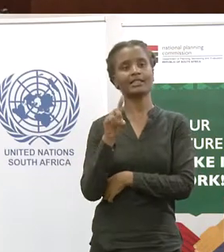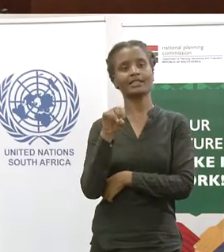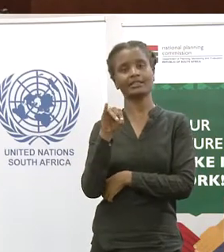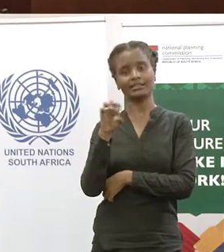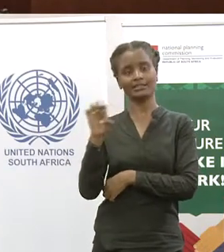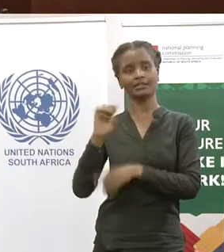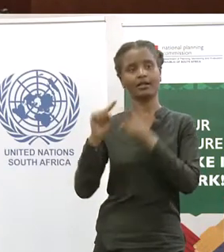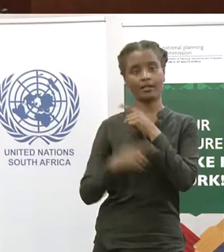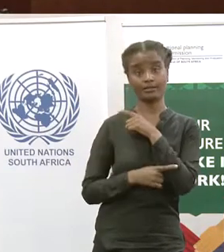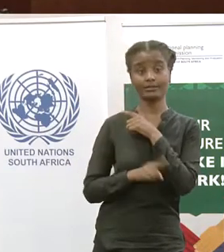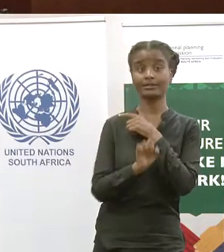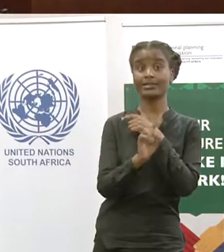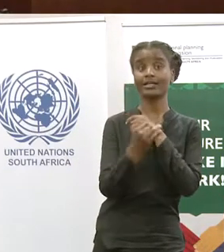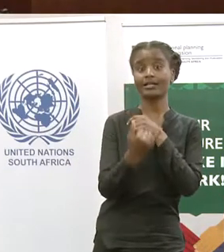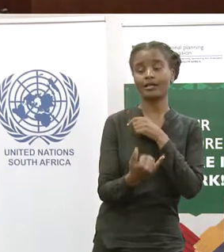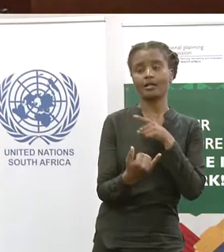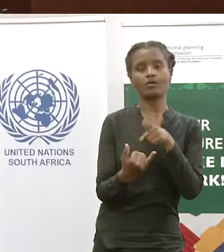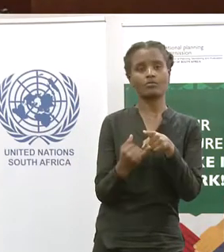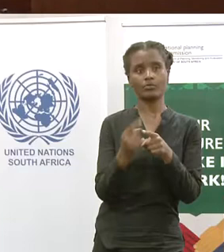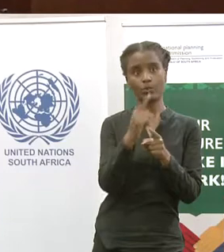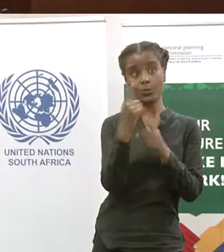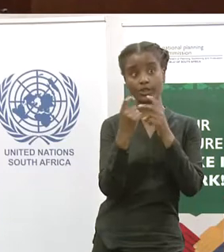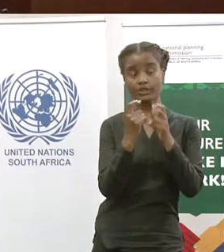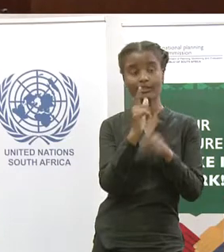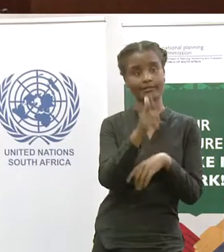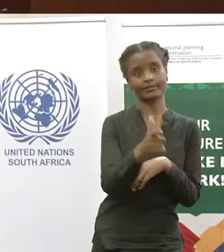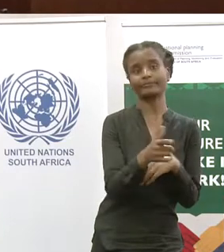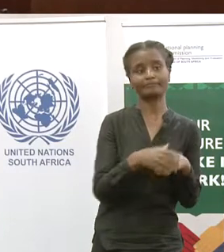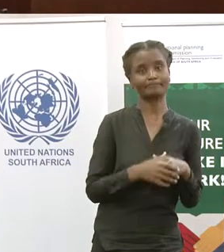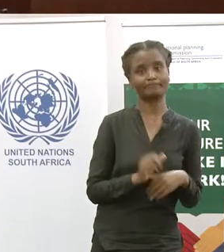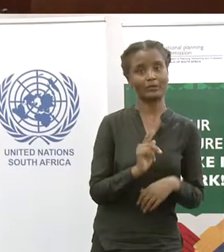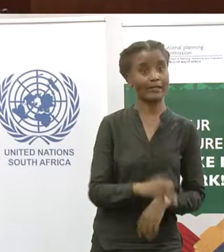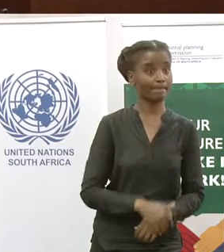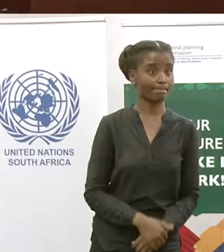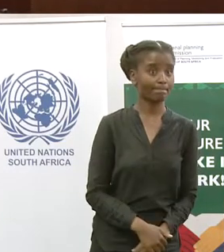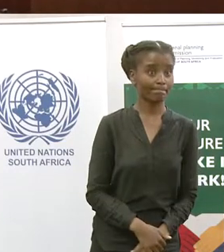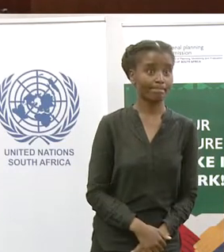then we will take questions, but we'll bring in Deputy Minister a little bit later on as well. Thanks.